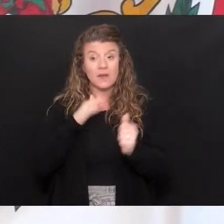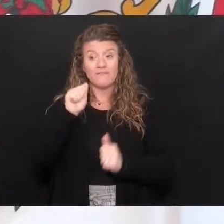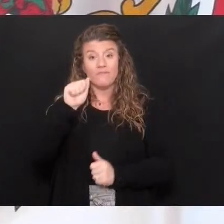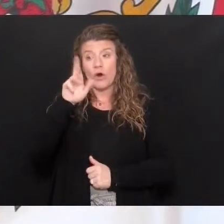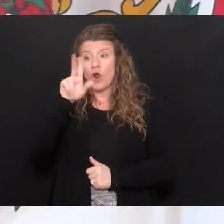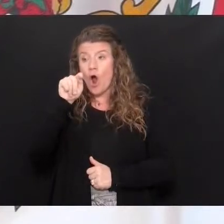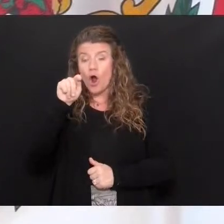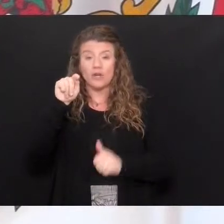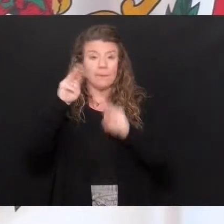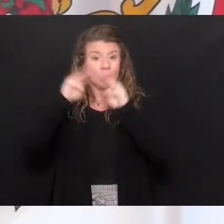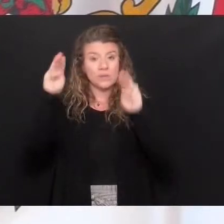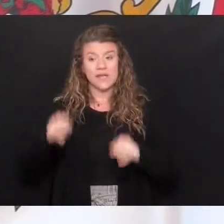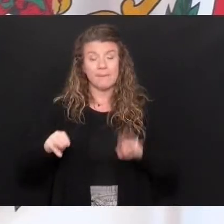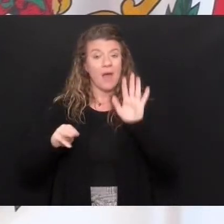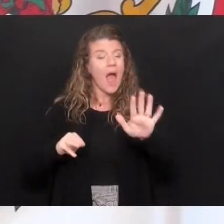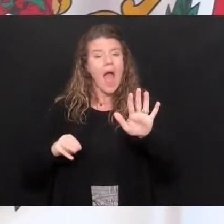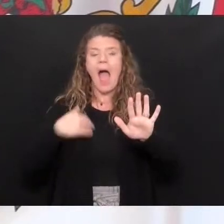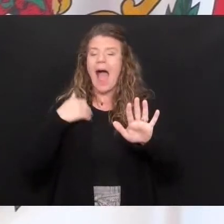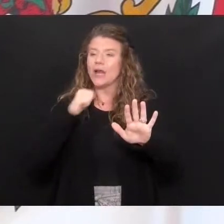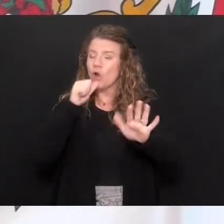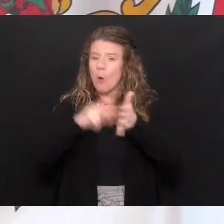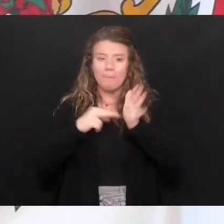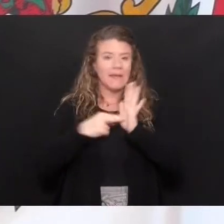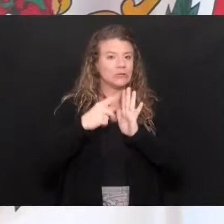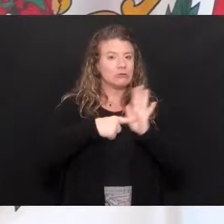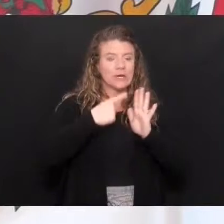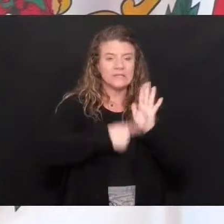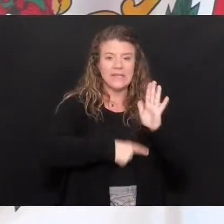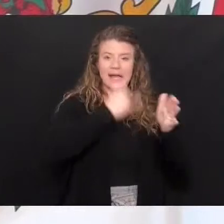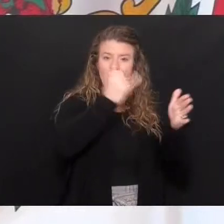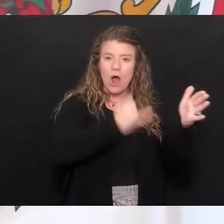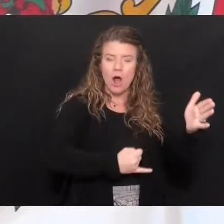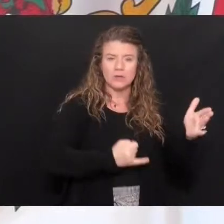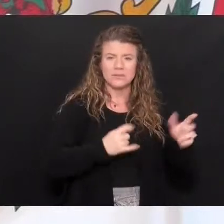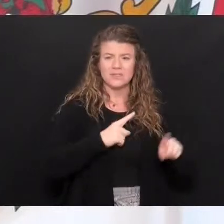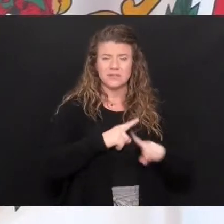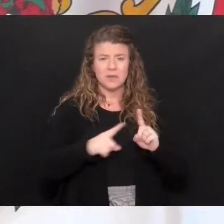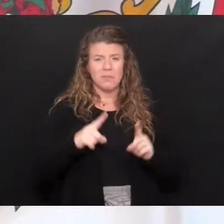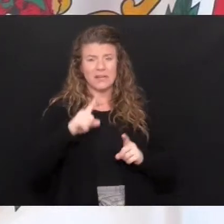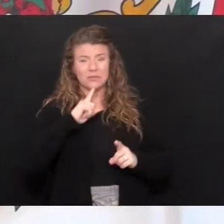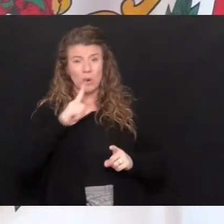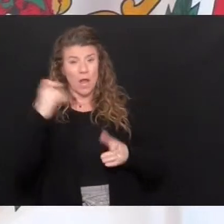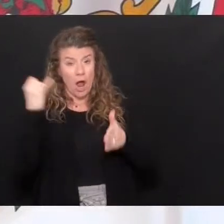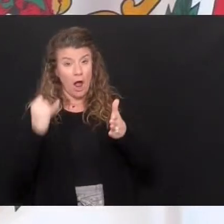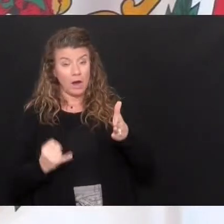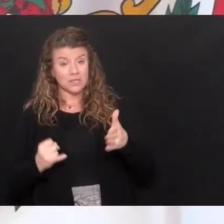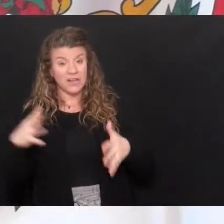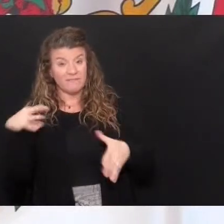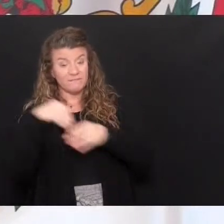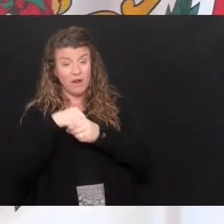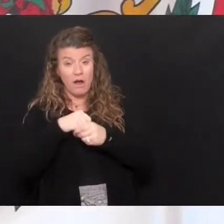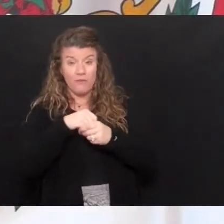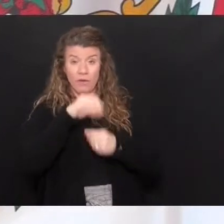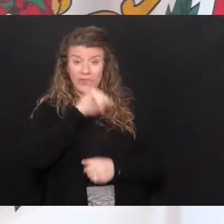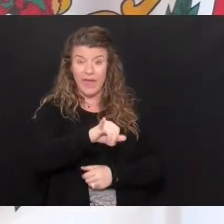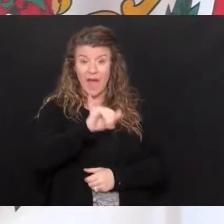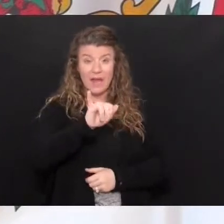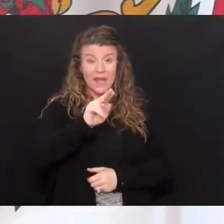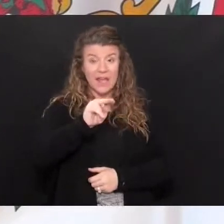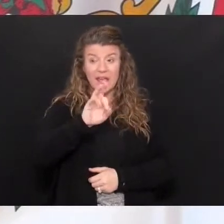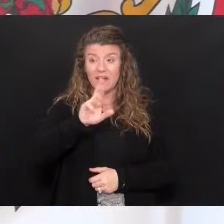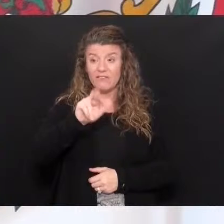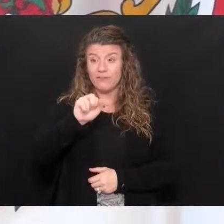museum somewhere, not to take anything away from the arts, but that doesn't have anything to do with infrastructure. You know, I am